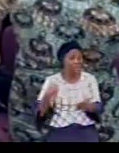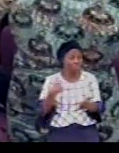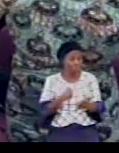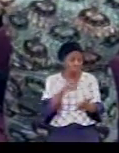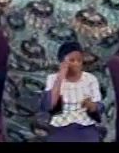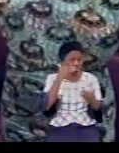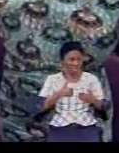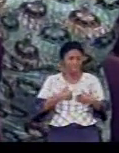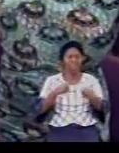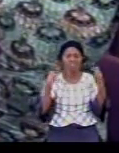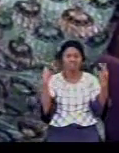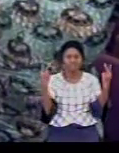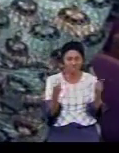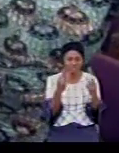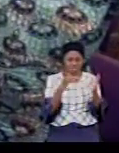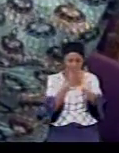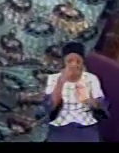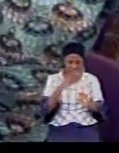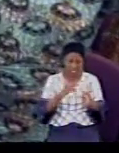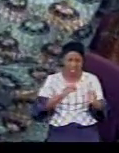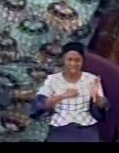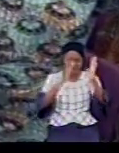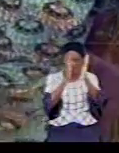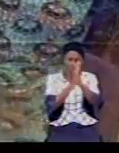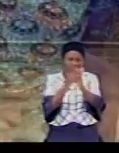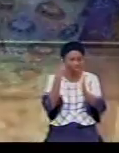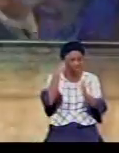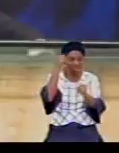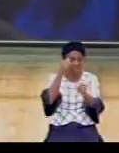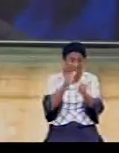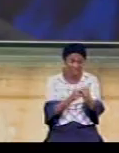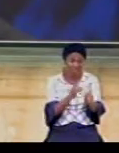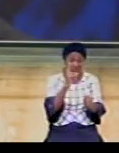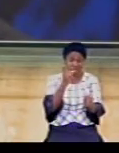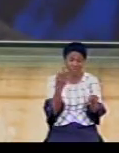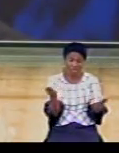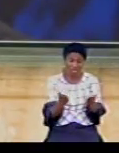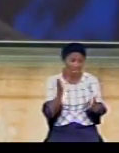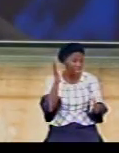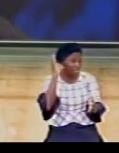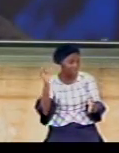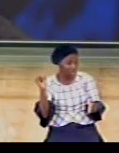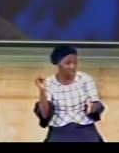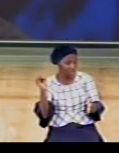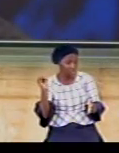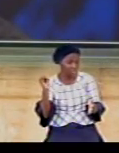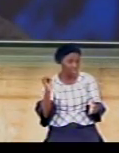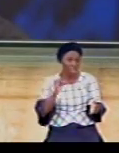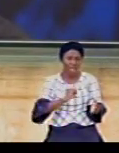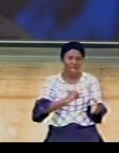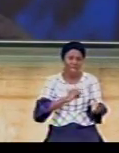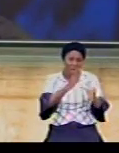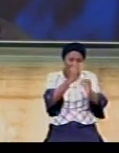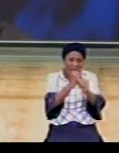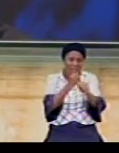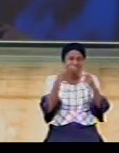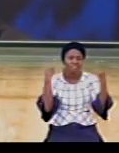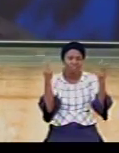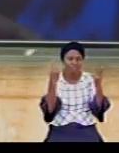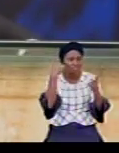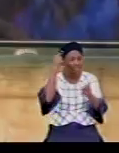victory. I pray, Lord, for everyone here and everyone hearing. I pray victory for everyone